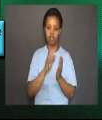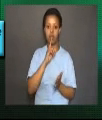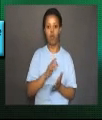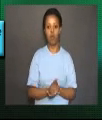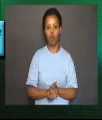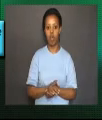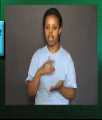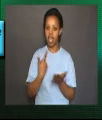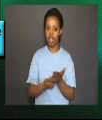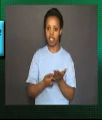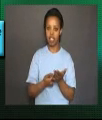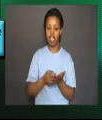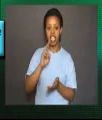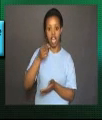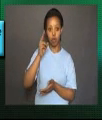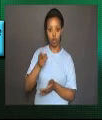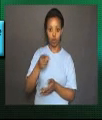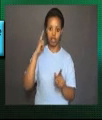test the hypothesis.